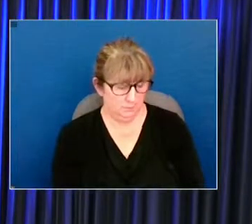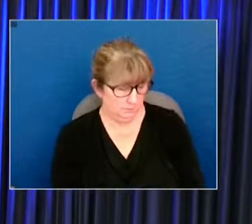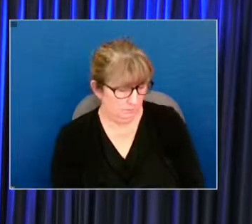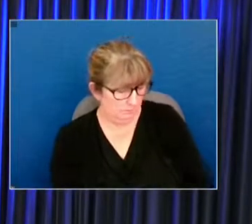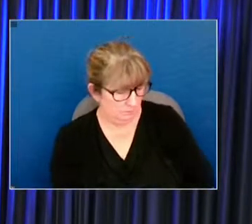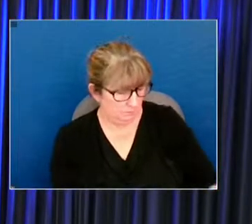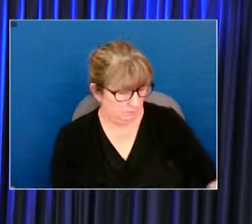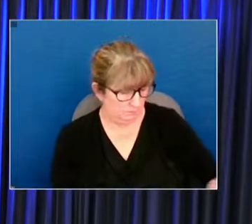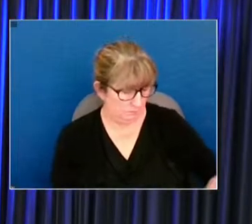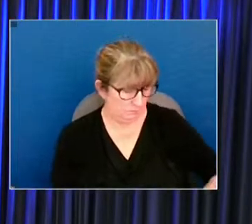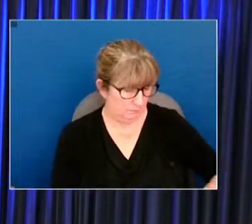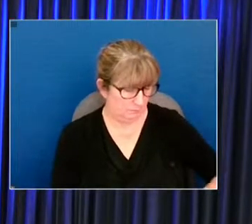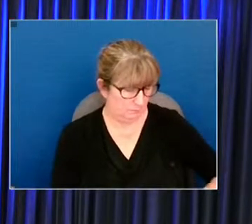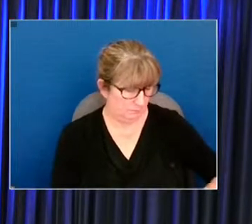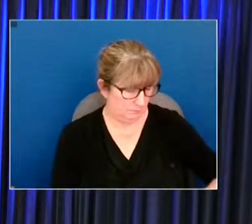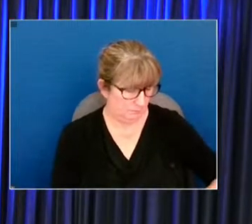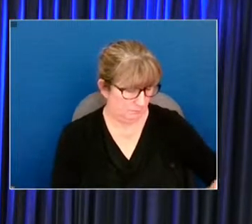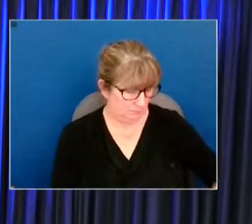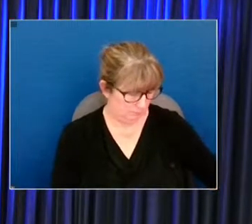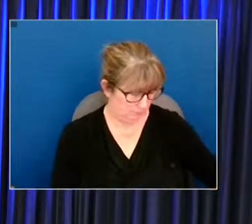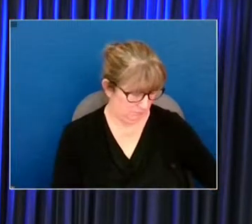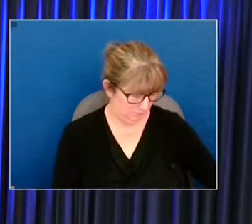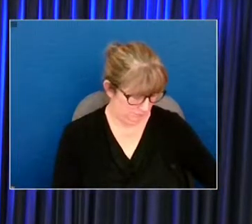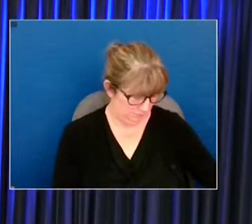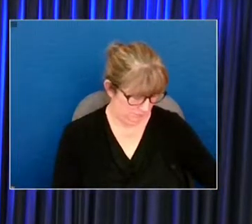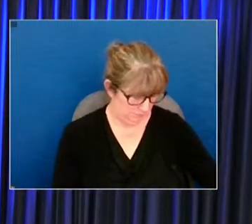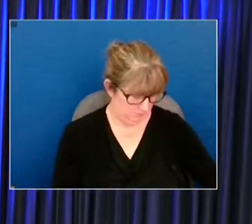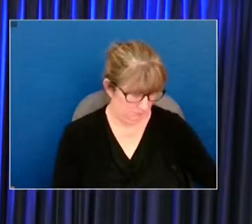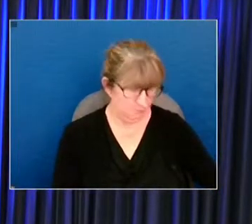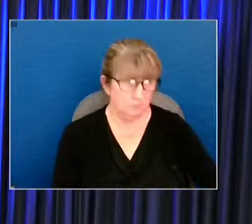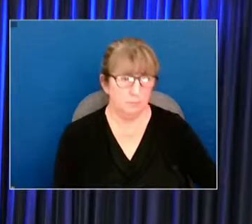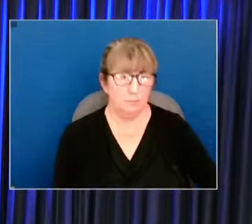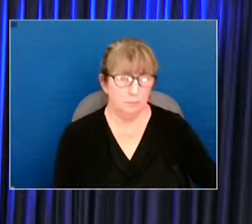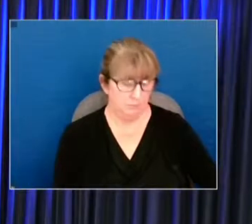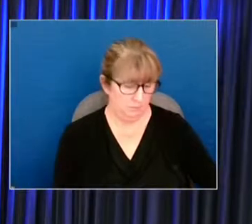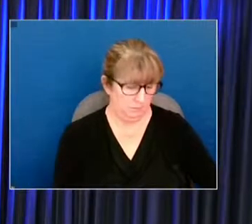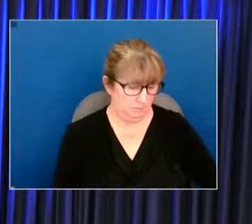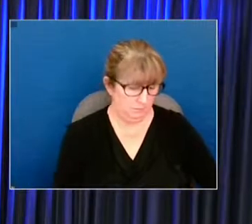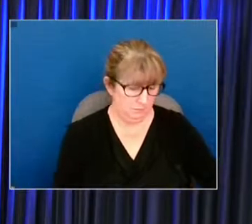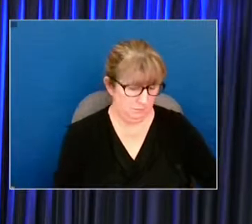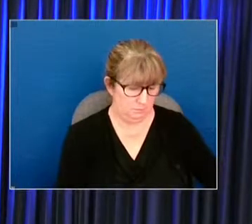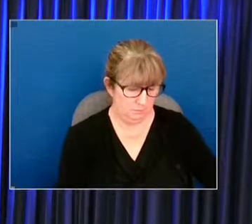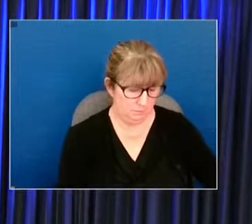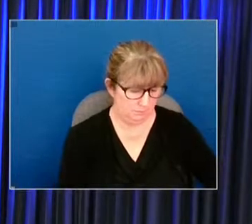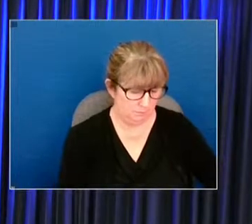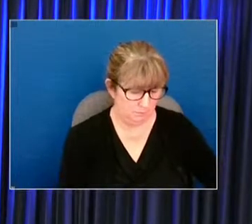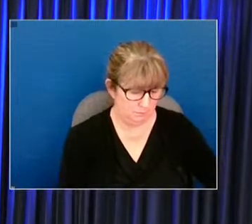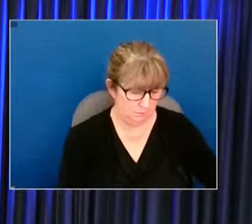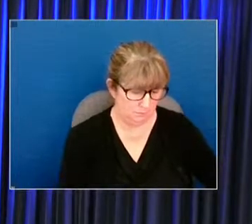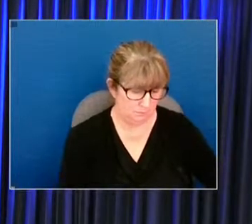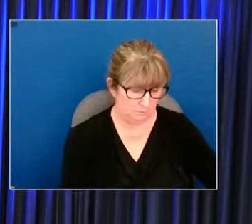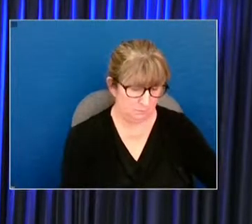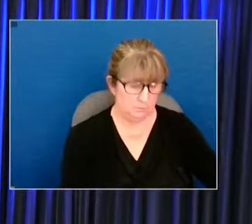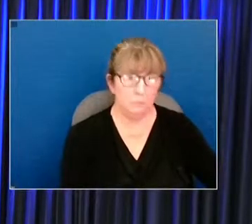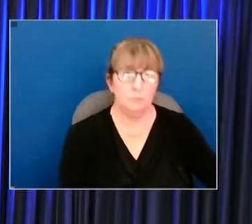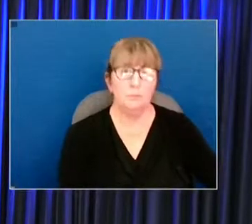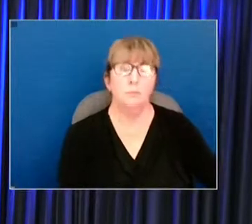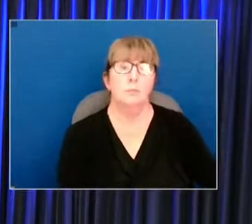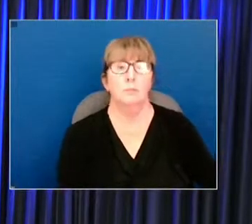Yes. Oh, I'm so sorry. When did I send you that information? That was this past Monday or last week?